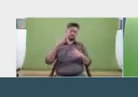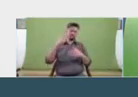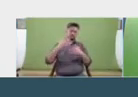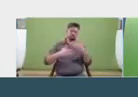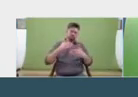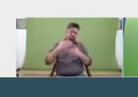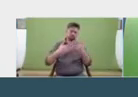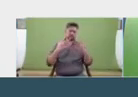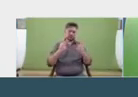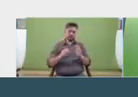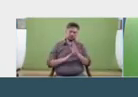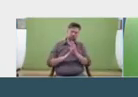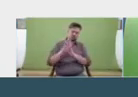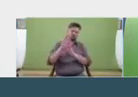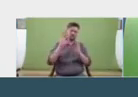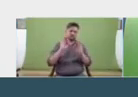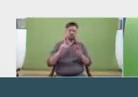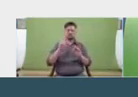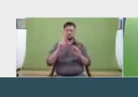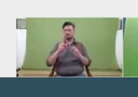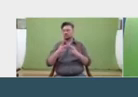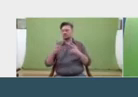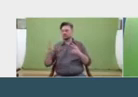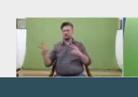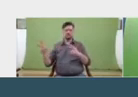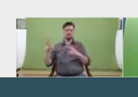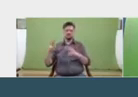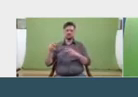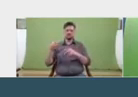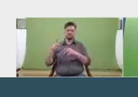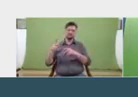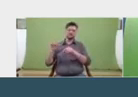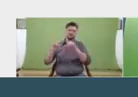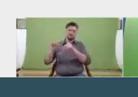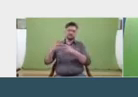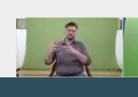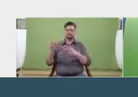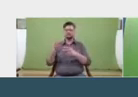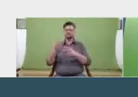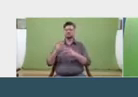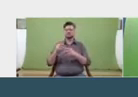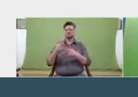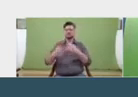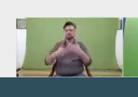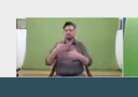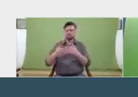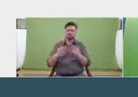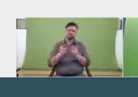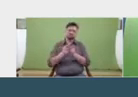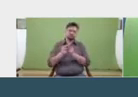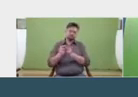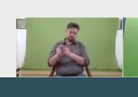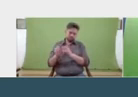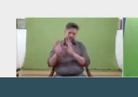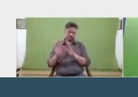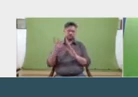other sciences the steps are really baby steps small progress because of the difficulty of